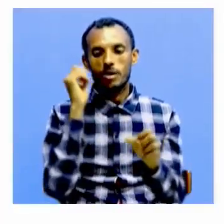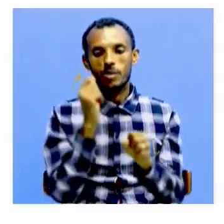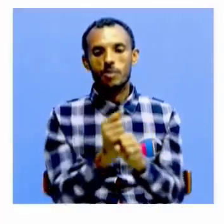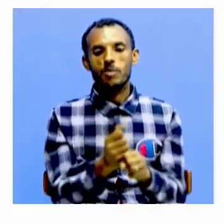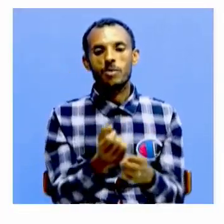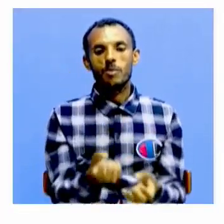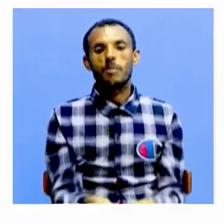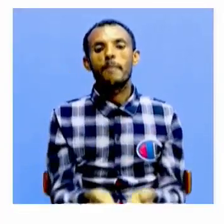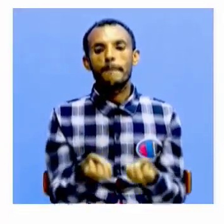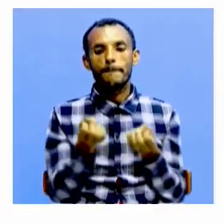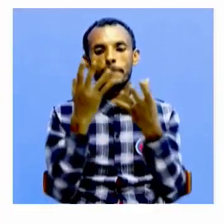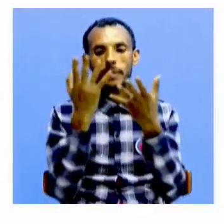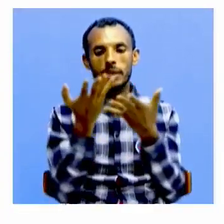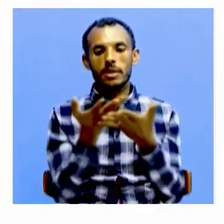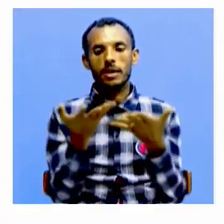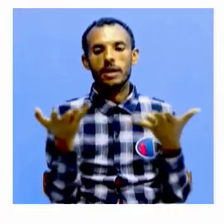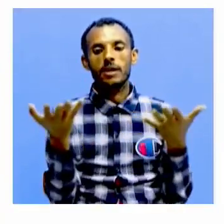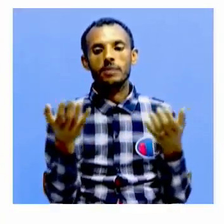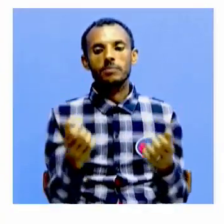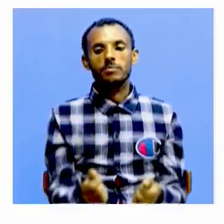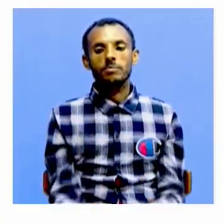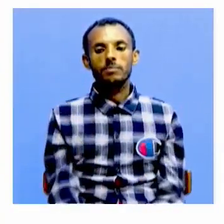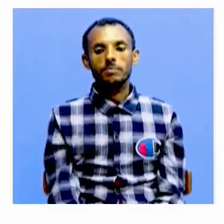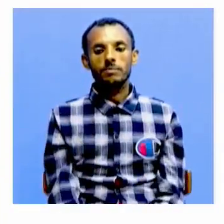do many things.